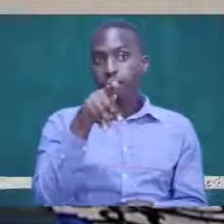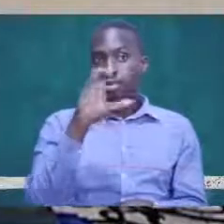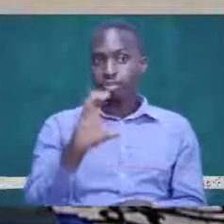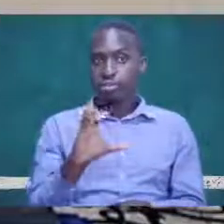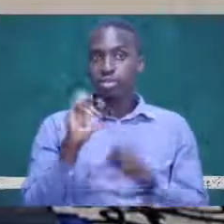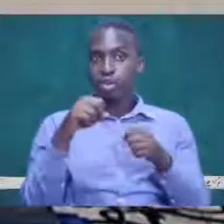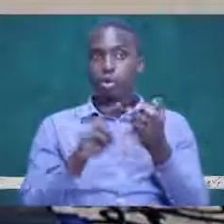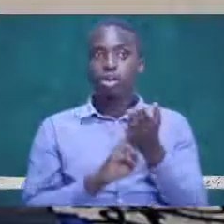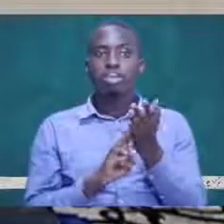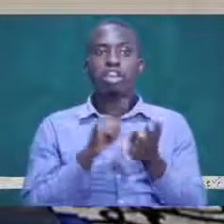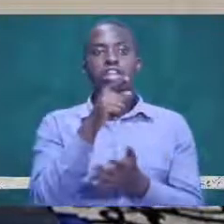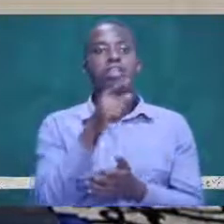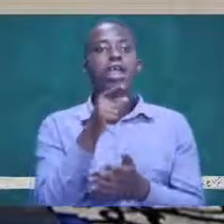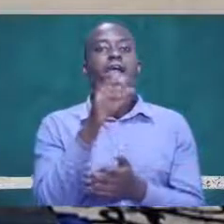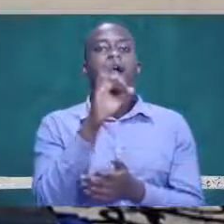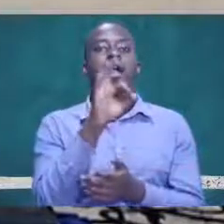use this formula.